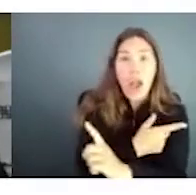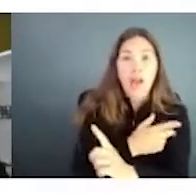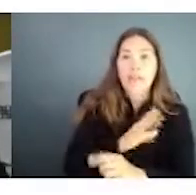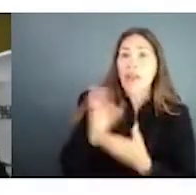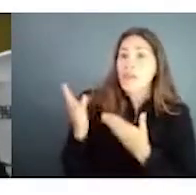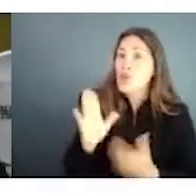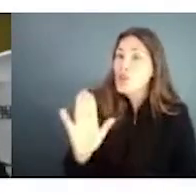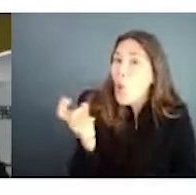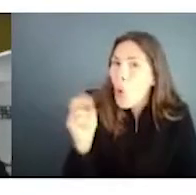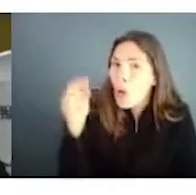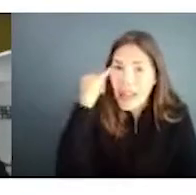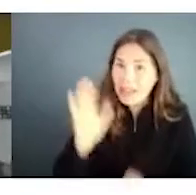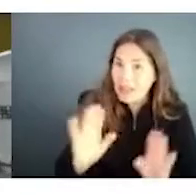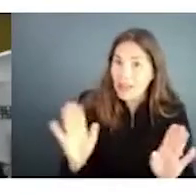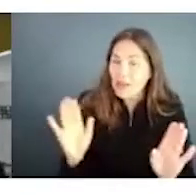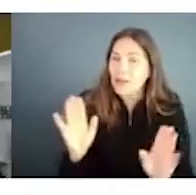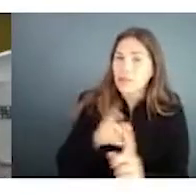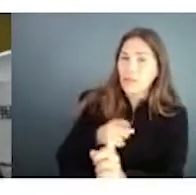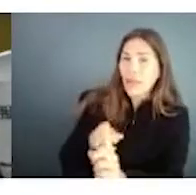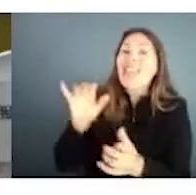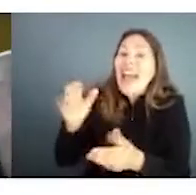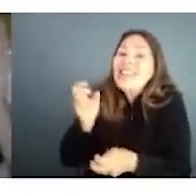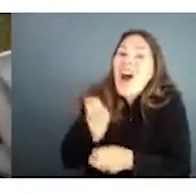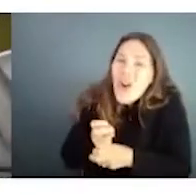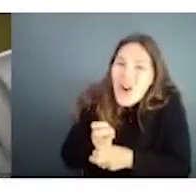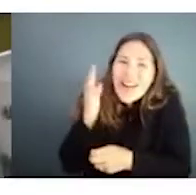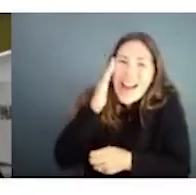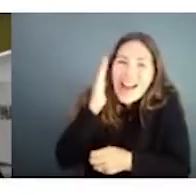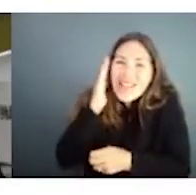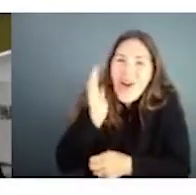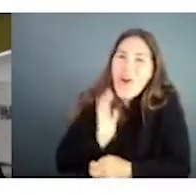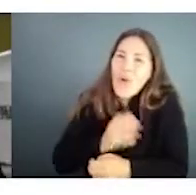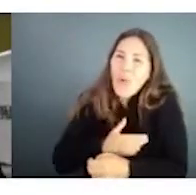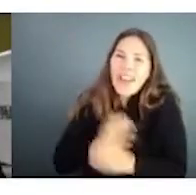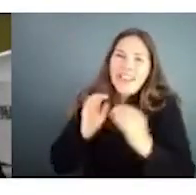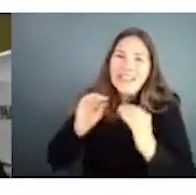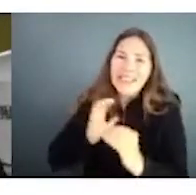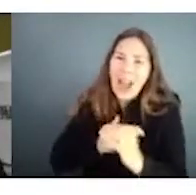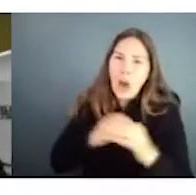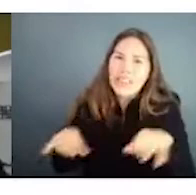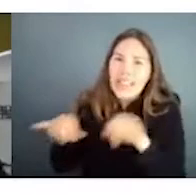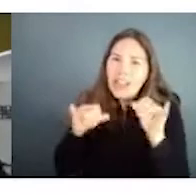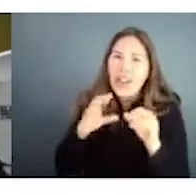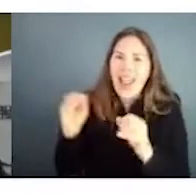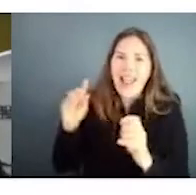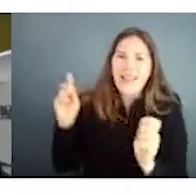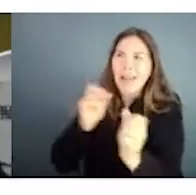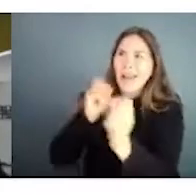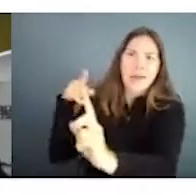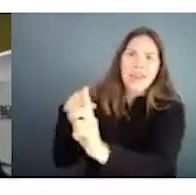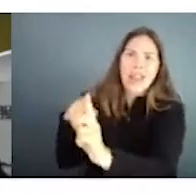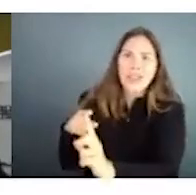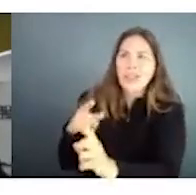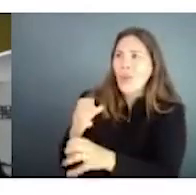own ideas. Well, that's hard in here because we're teaching our standards and objectives, but you're going to get kids who want to